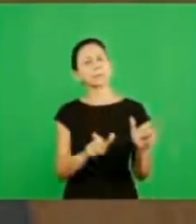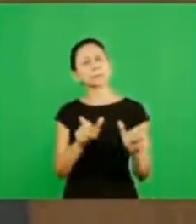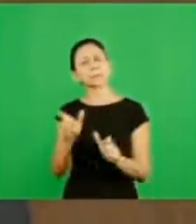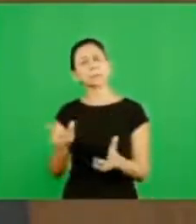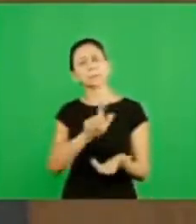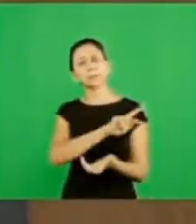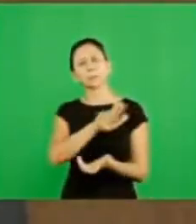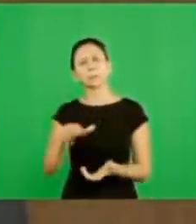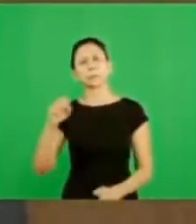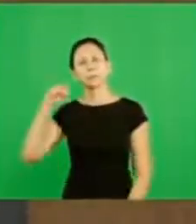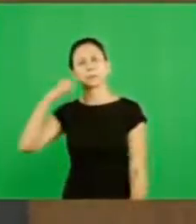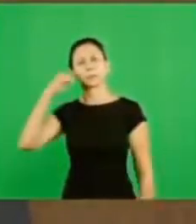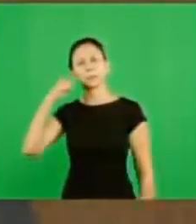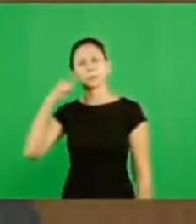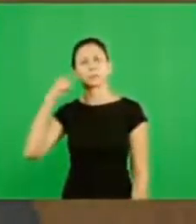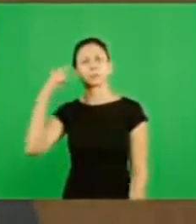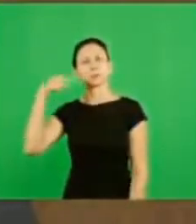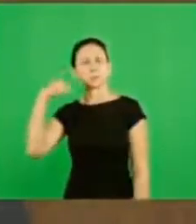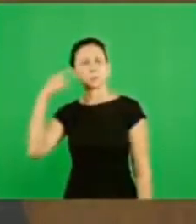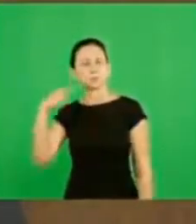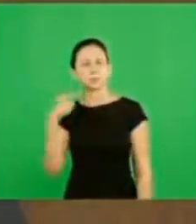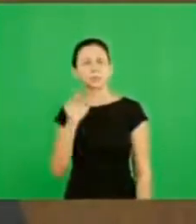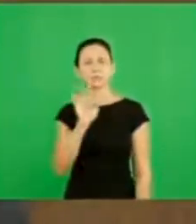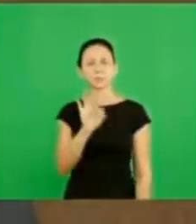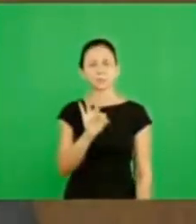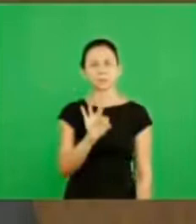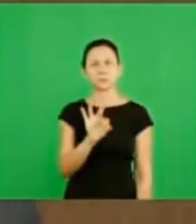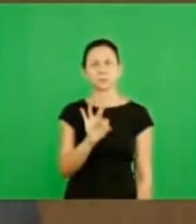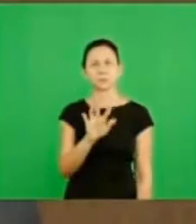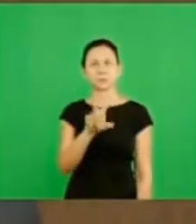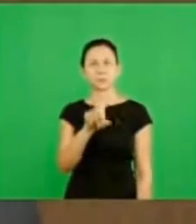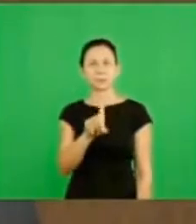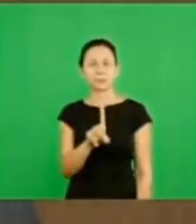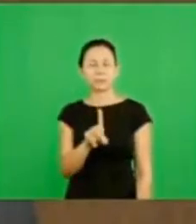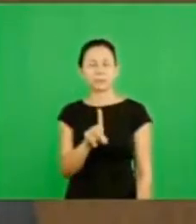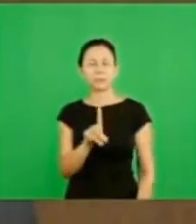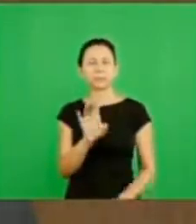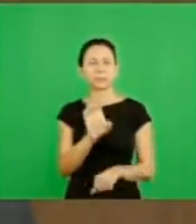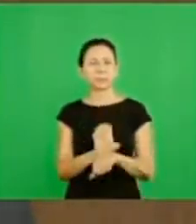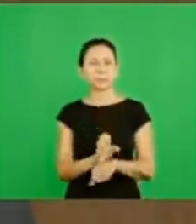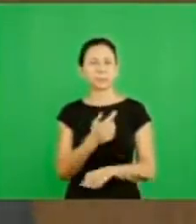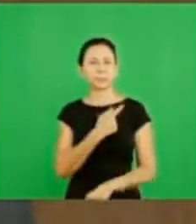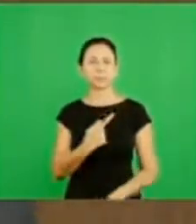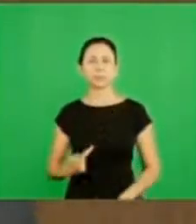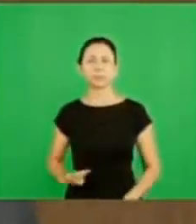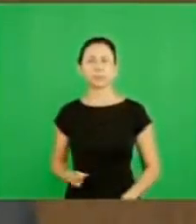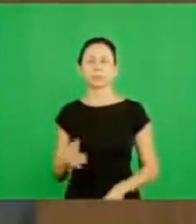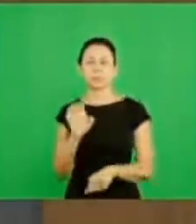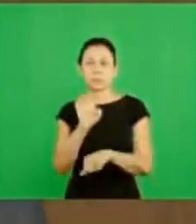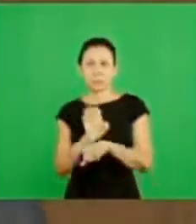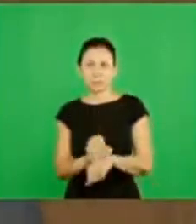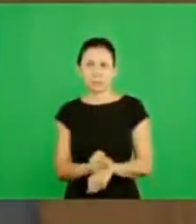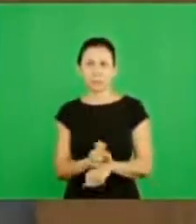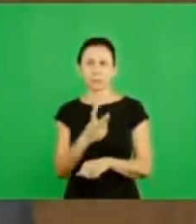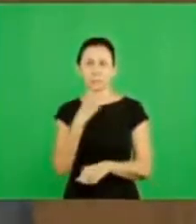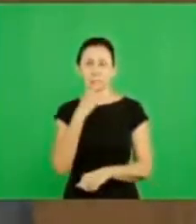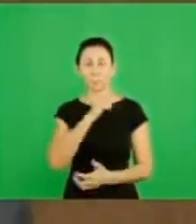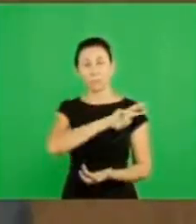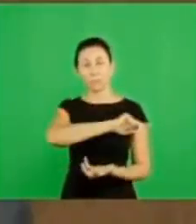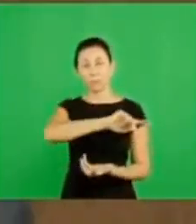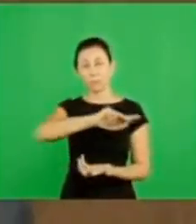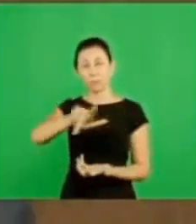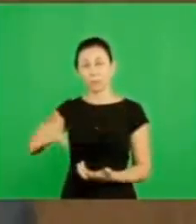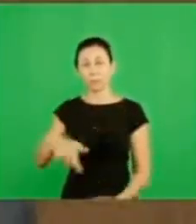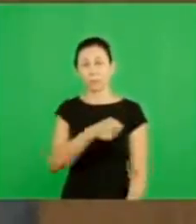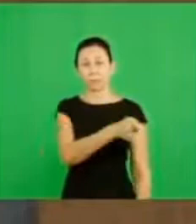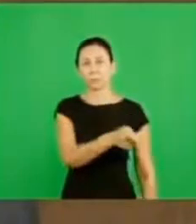contou com a presença had an opening de diversos from the senadores, deputados president of the federais Senate e estaduais, do governador do Estado, do Espírito